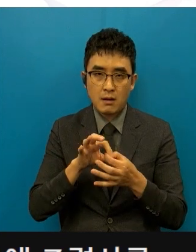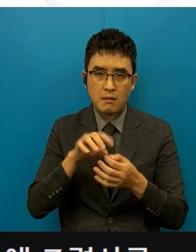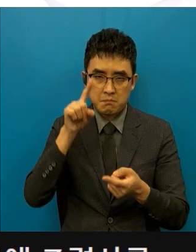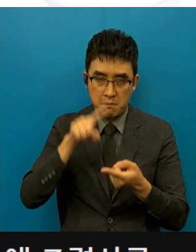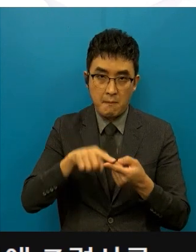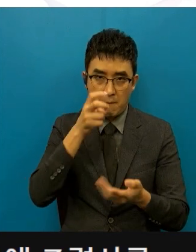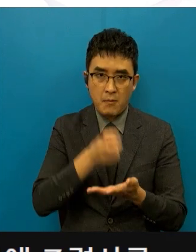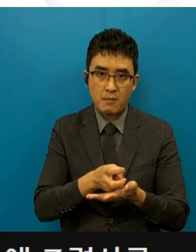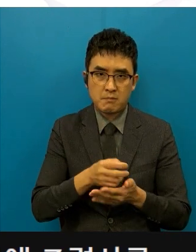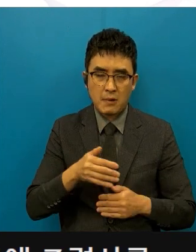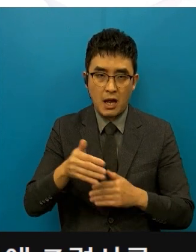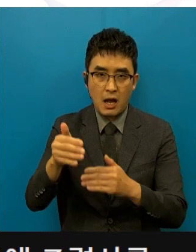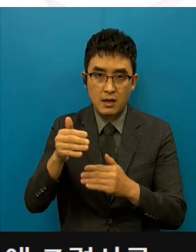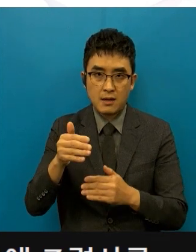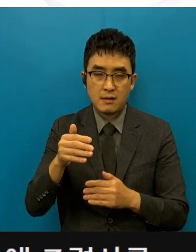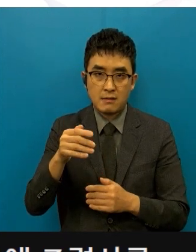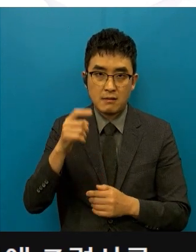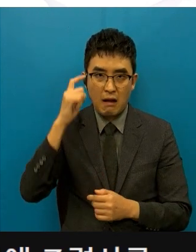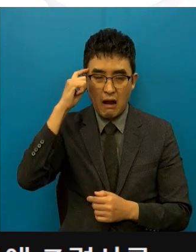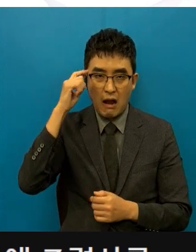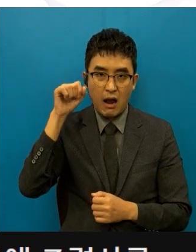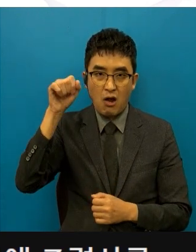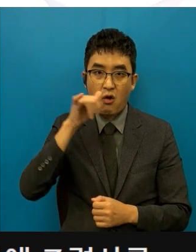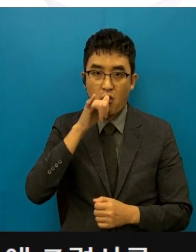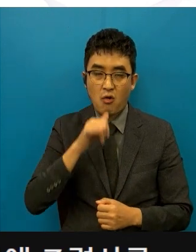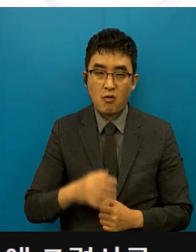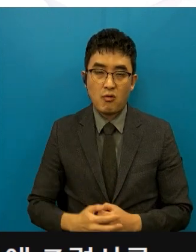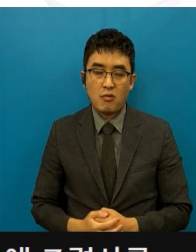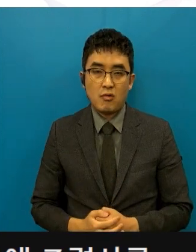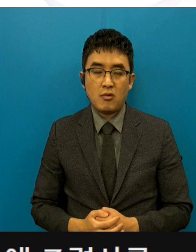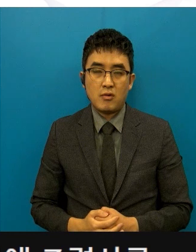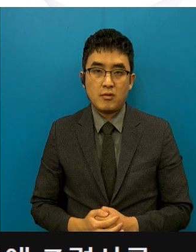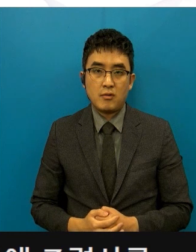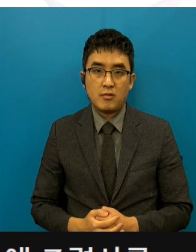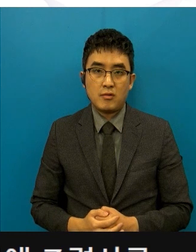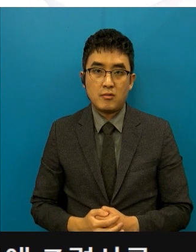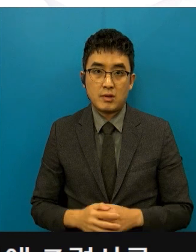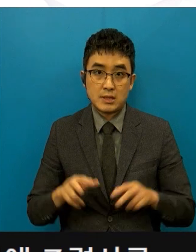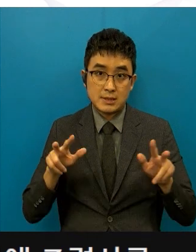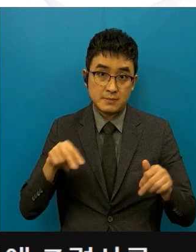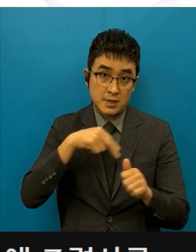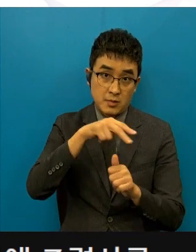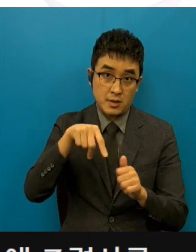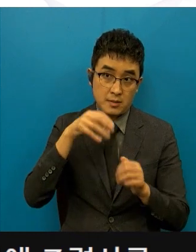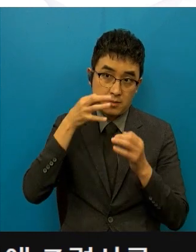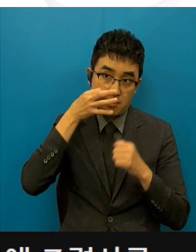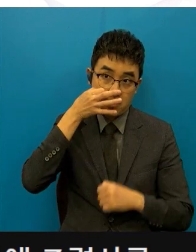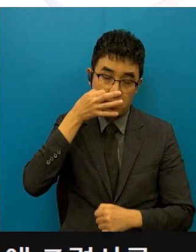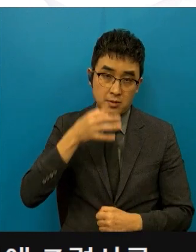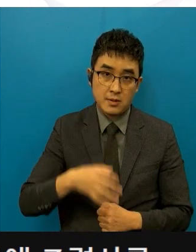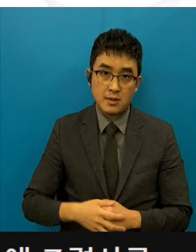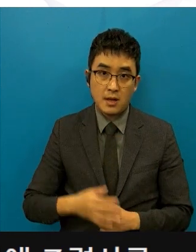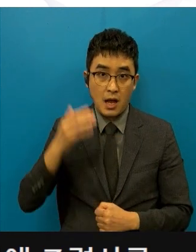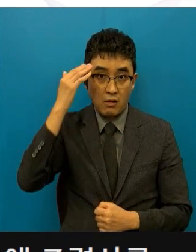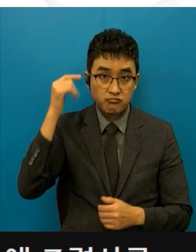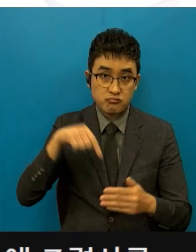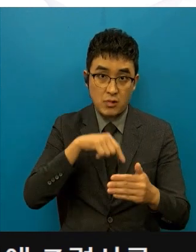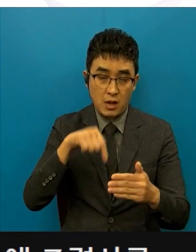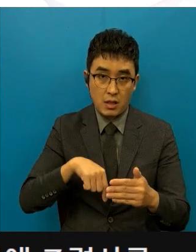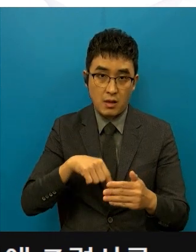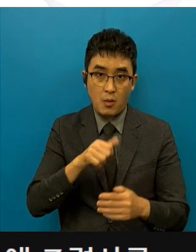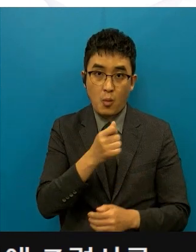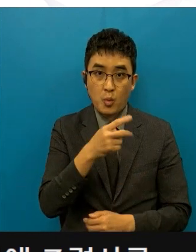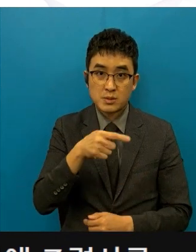care using palliative measures to reduce physical pain and to